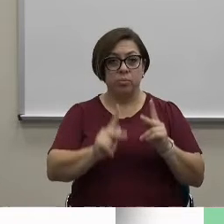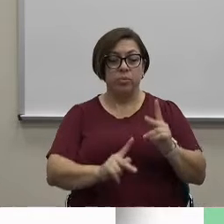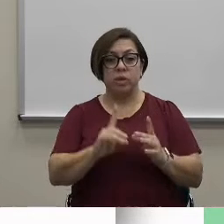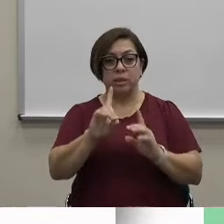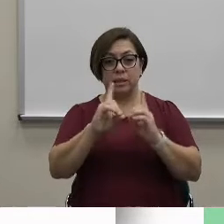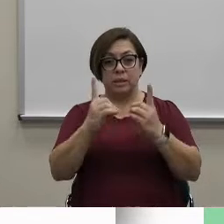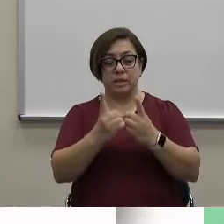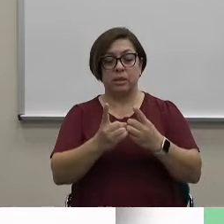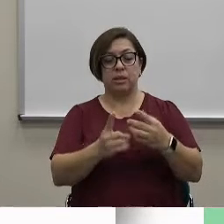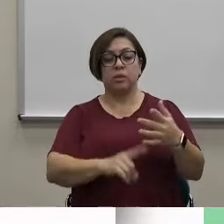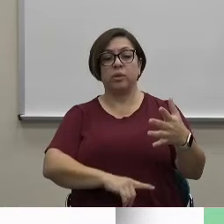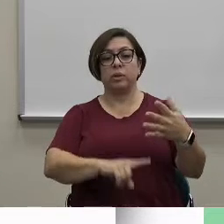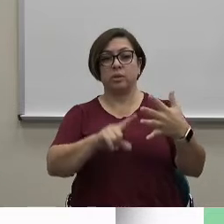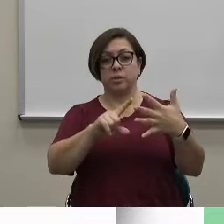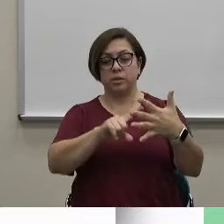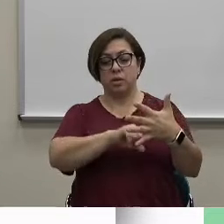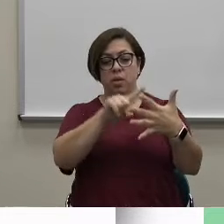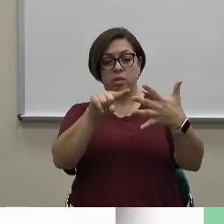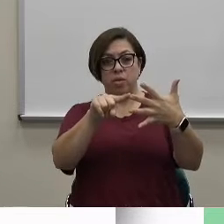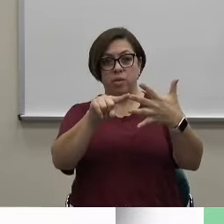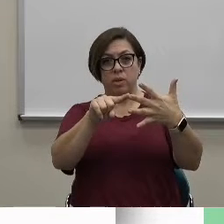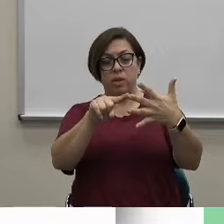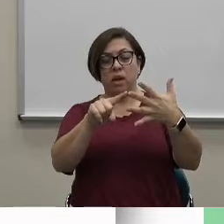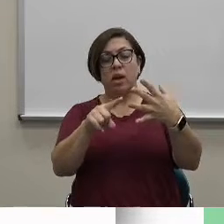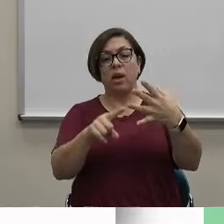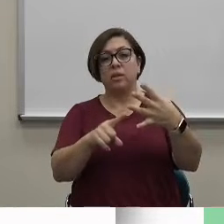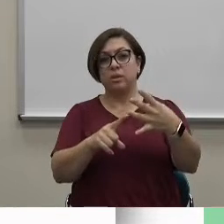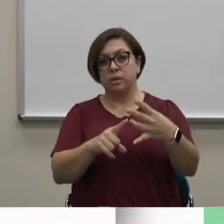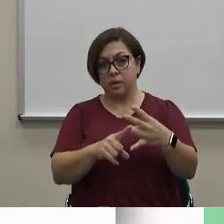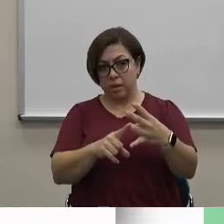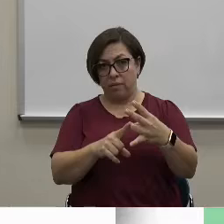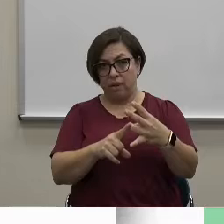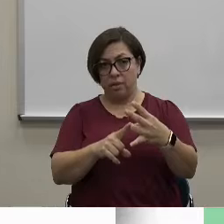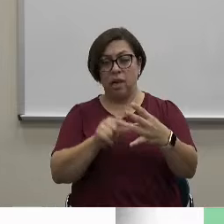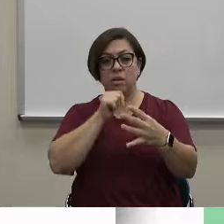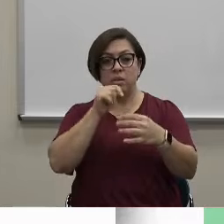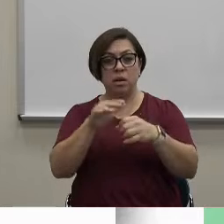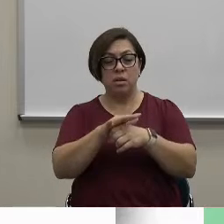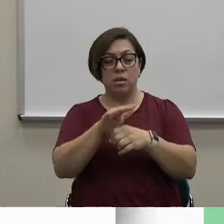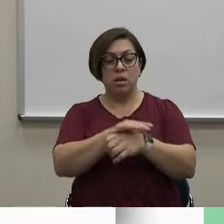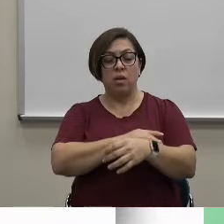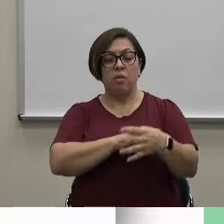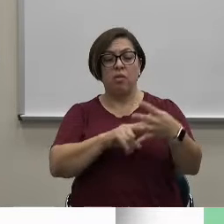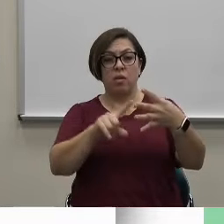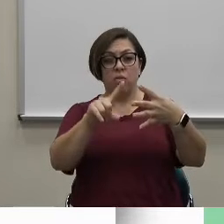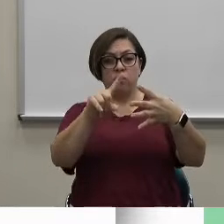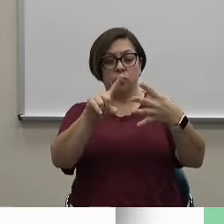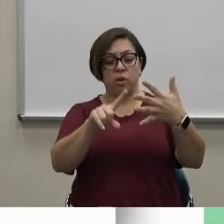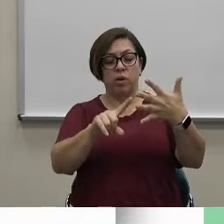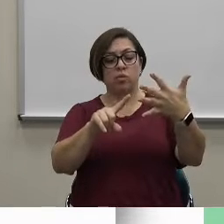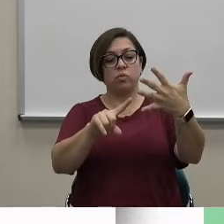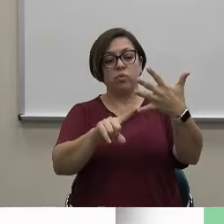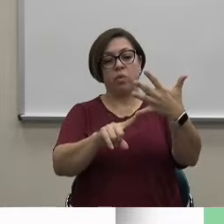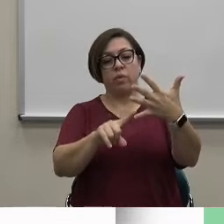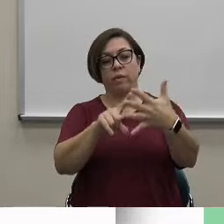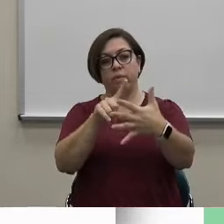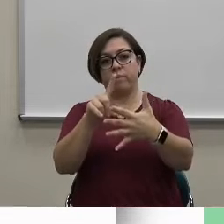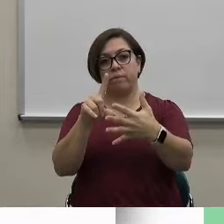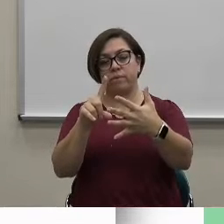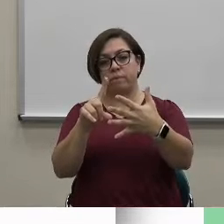and 7 and not enough population currently in districts 4, 5, and 6. Districts 1 and 2 are actually pretty